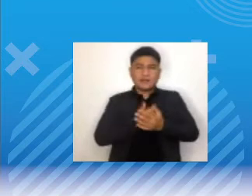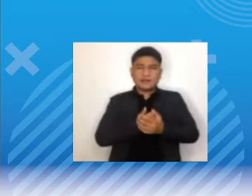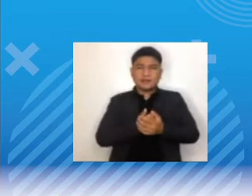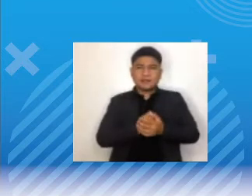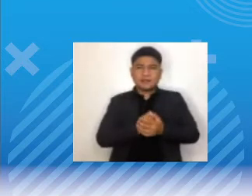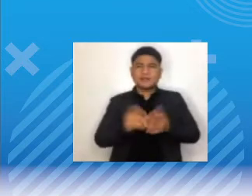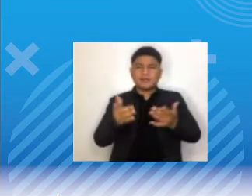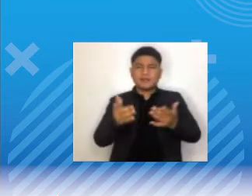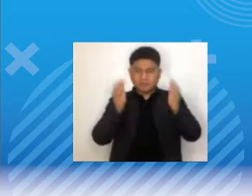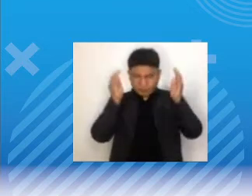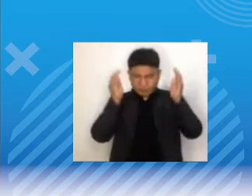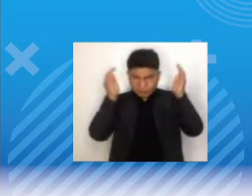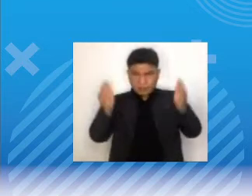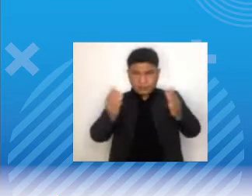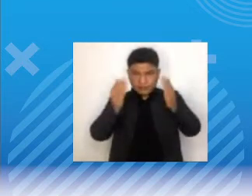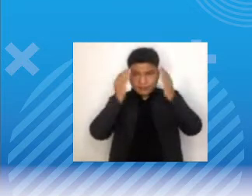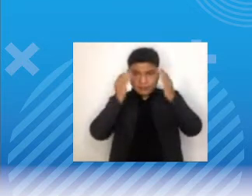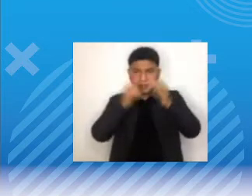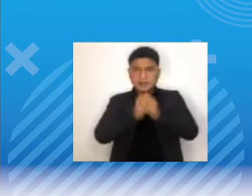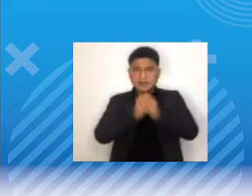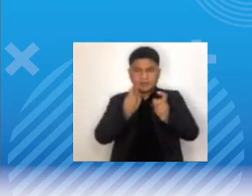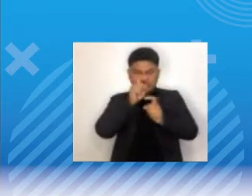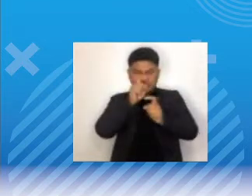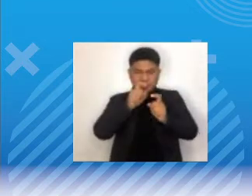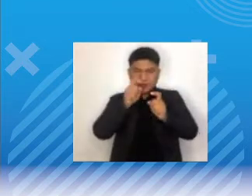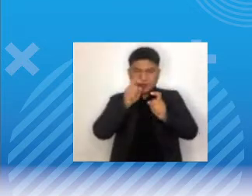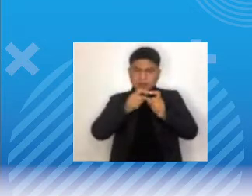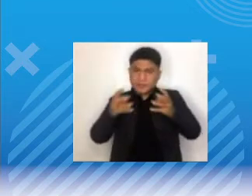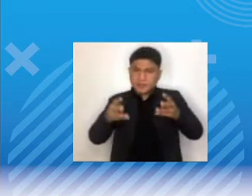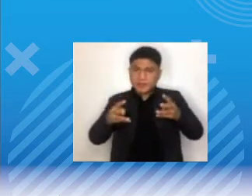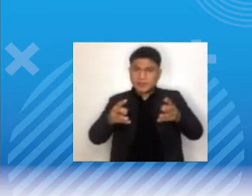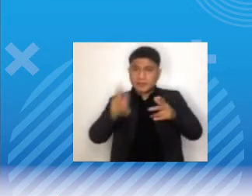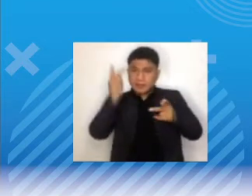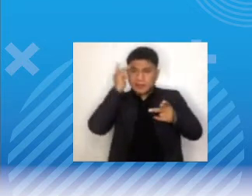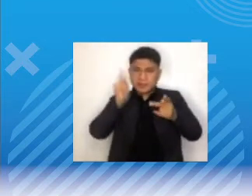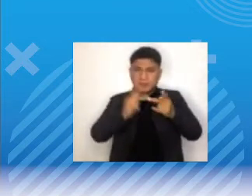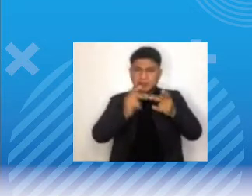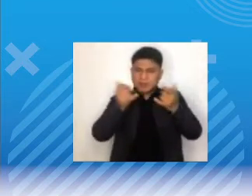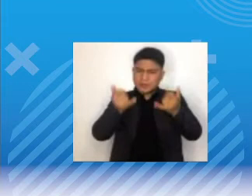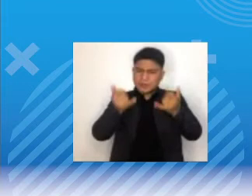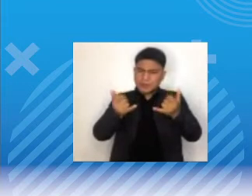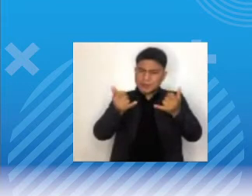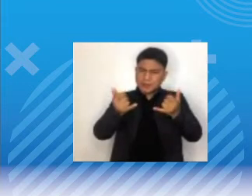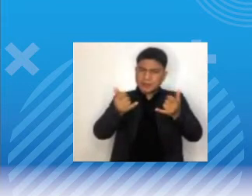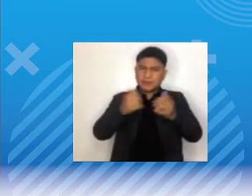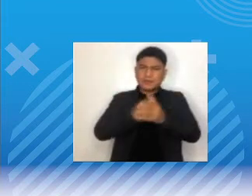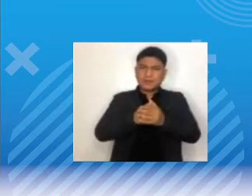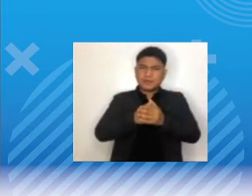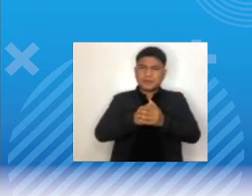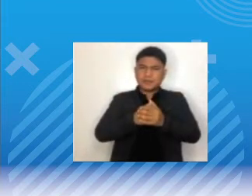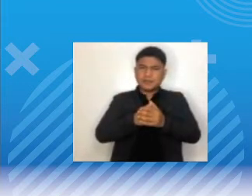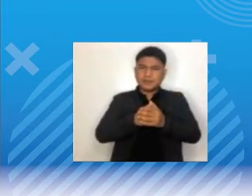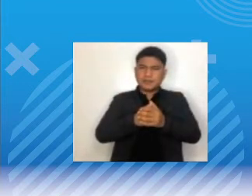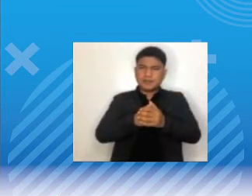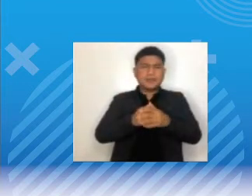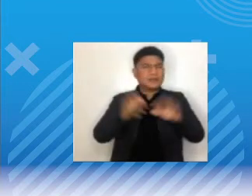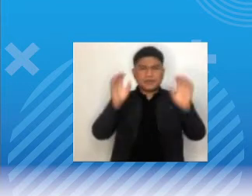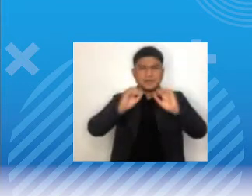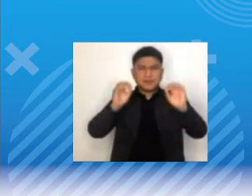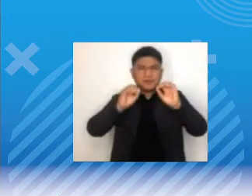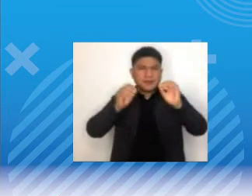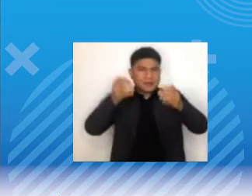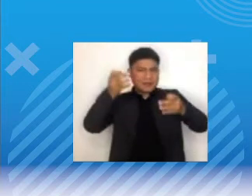paying attention in a particular way, on purpose, in the present moment, and